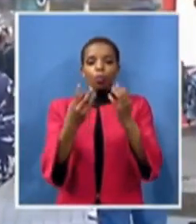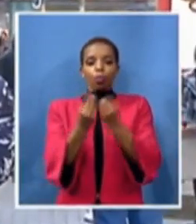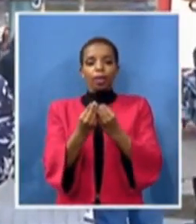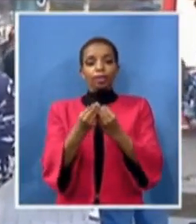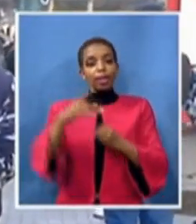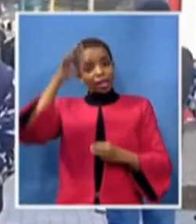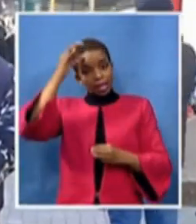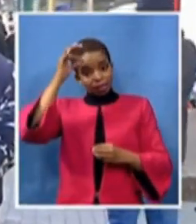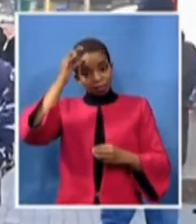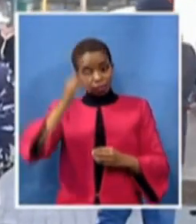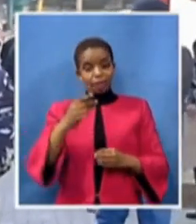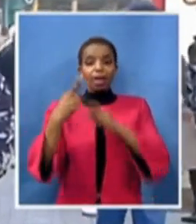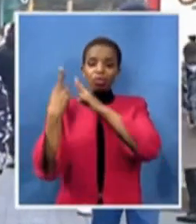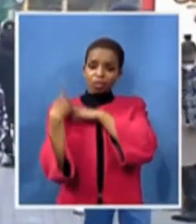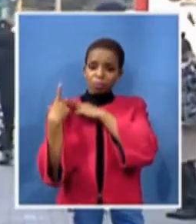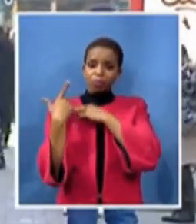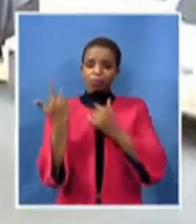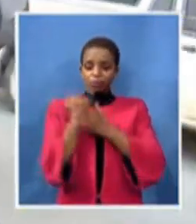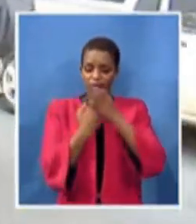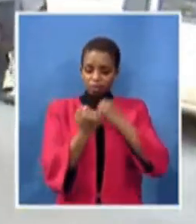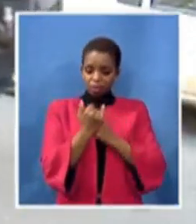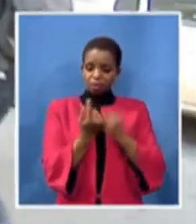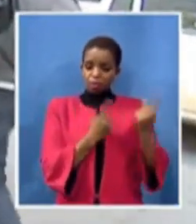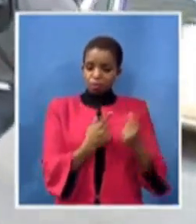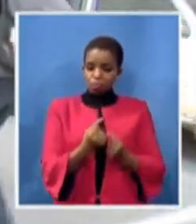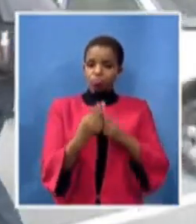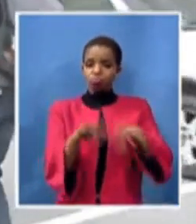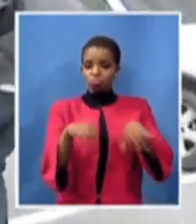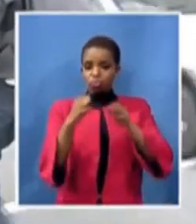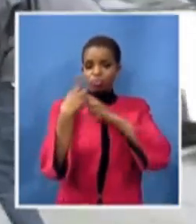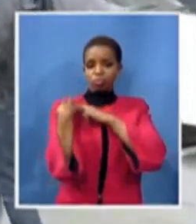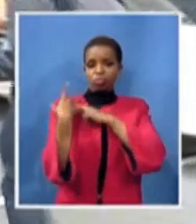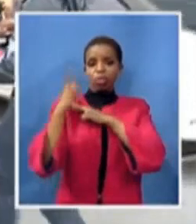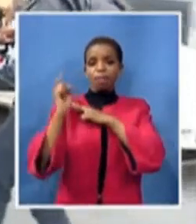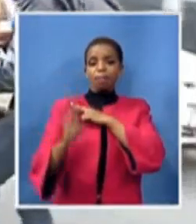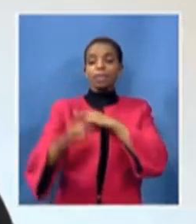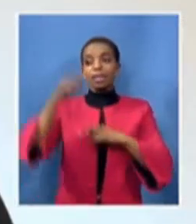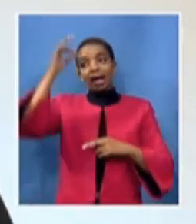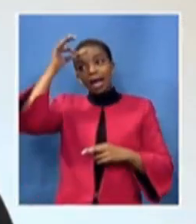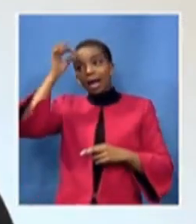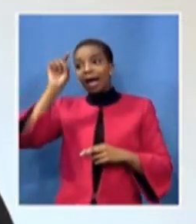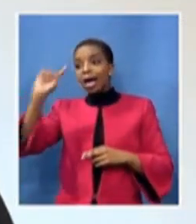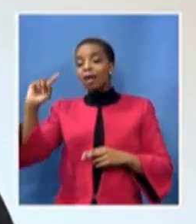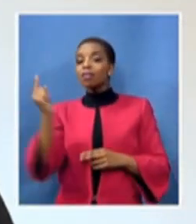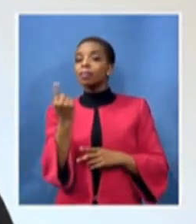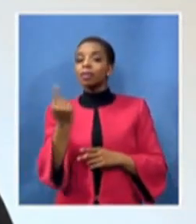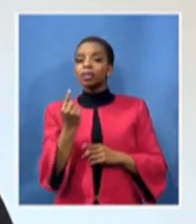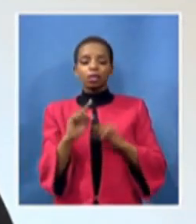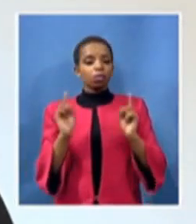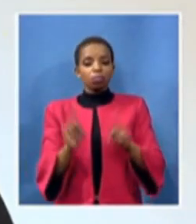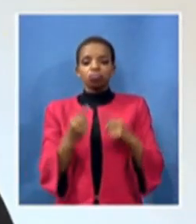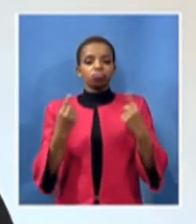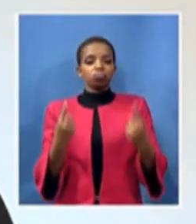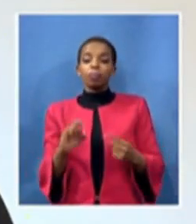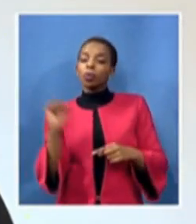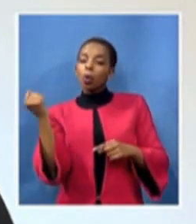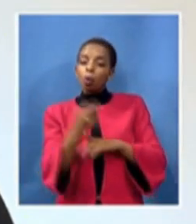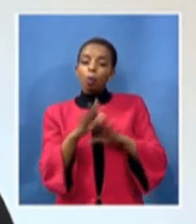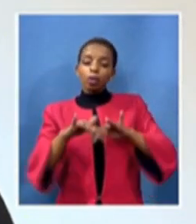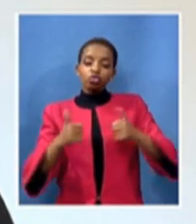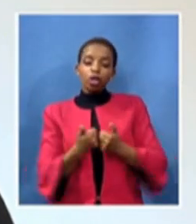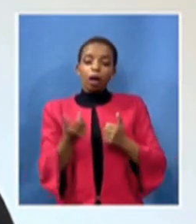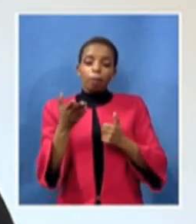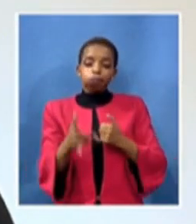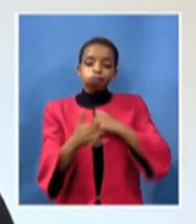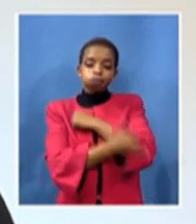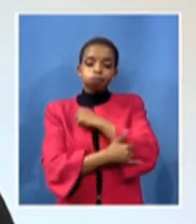alone will not be able to tackle all the challenges of our country. The advent of COVID-19 requires all